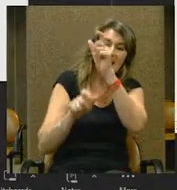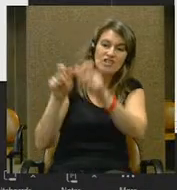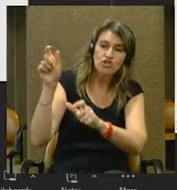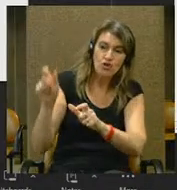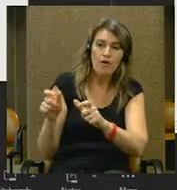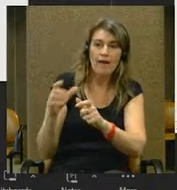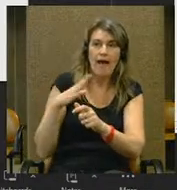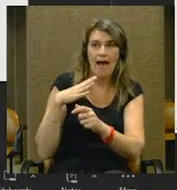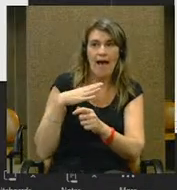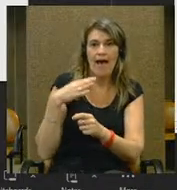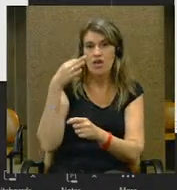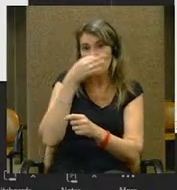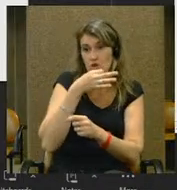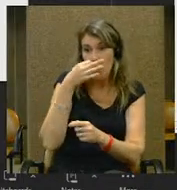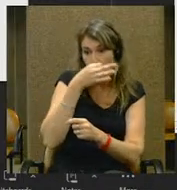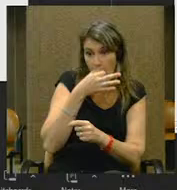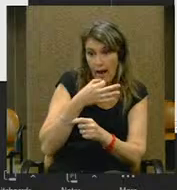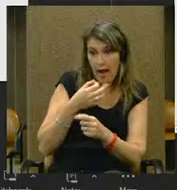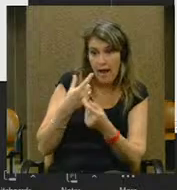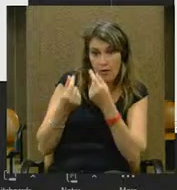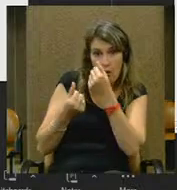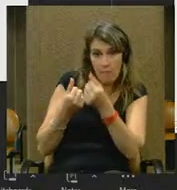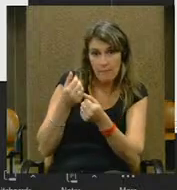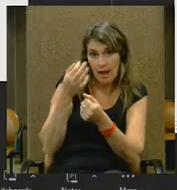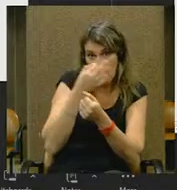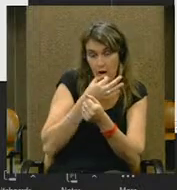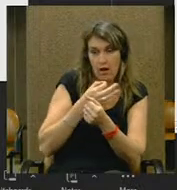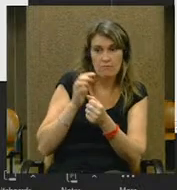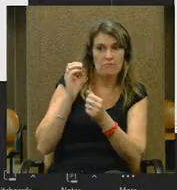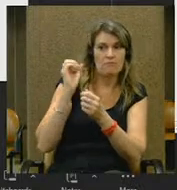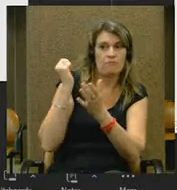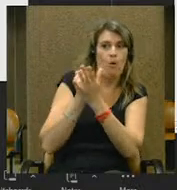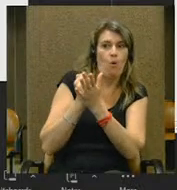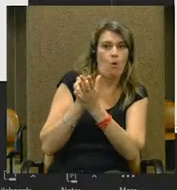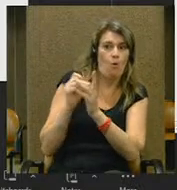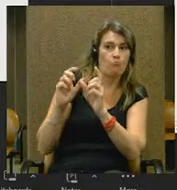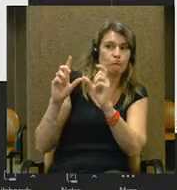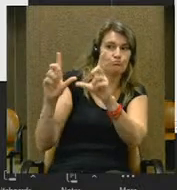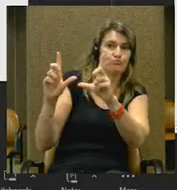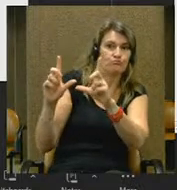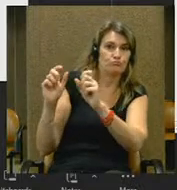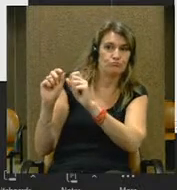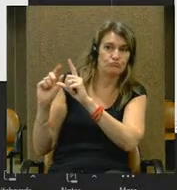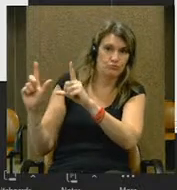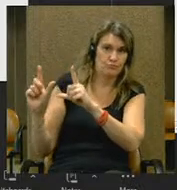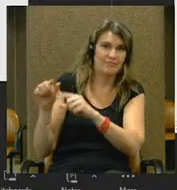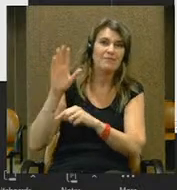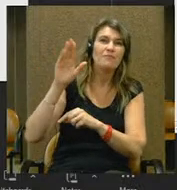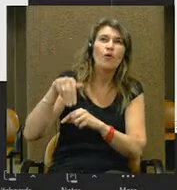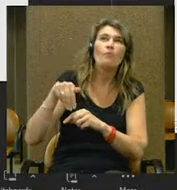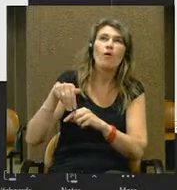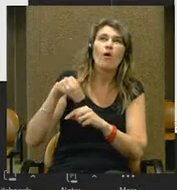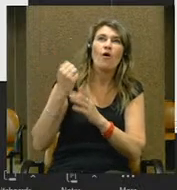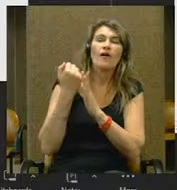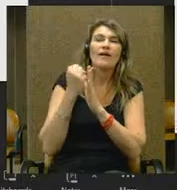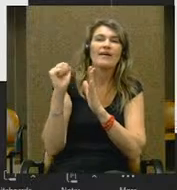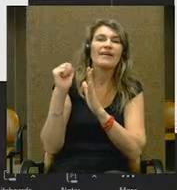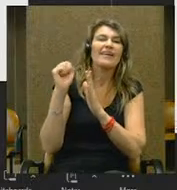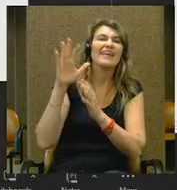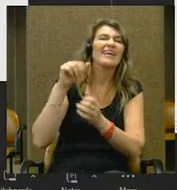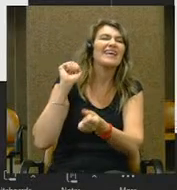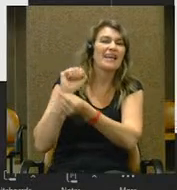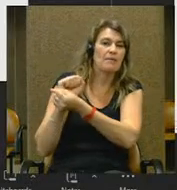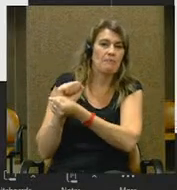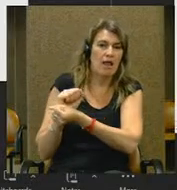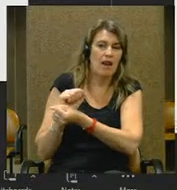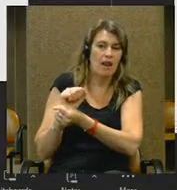and that is substantially driven by criminalization. And so, as I mentioned, one of our steps is to decriminalize, to